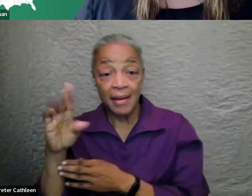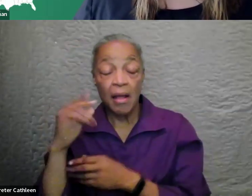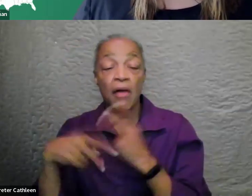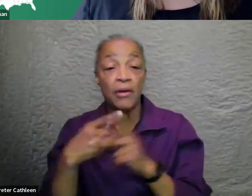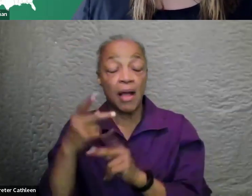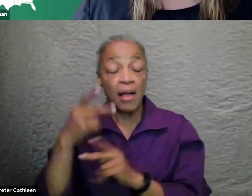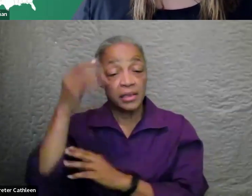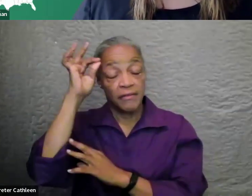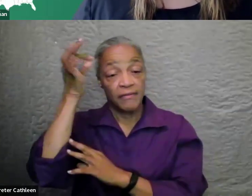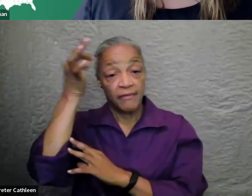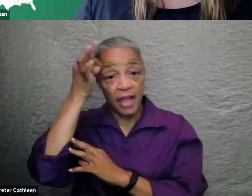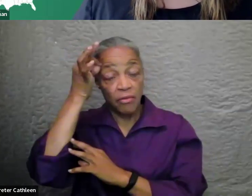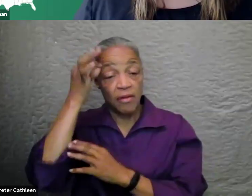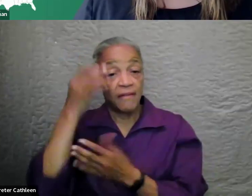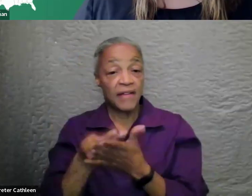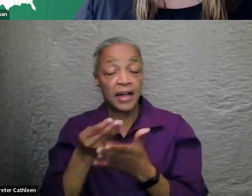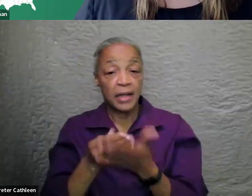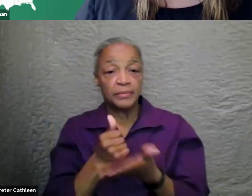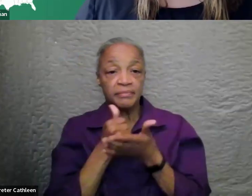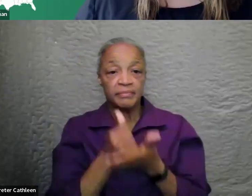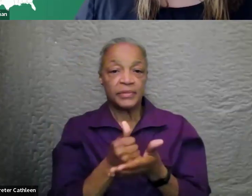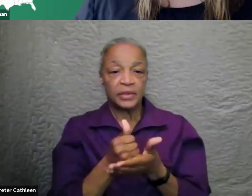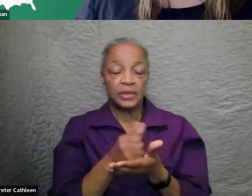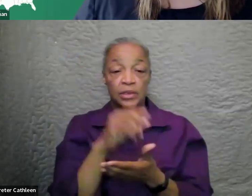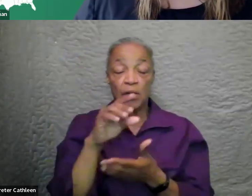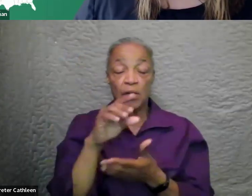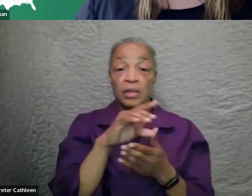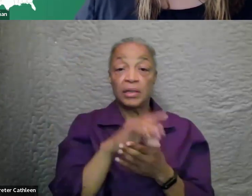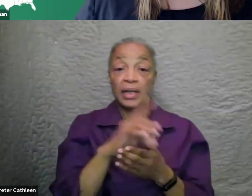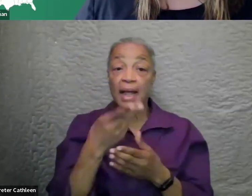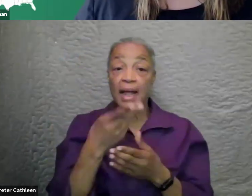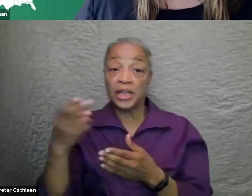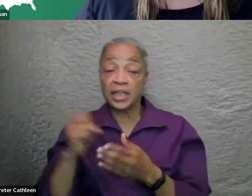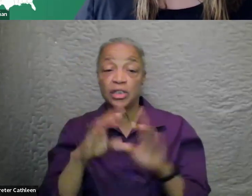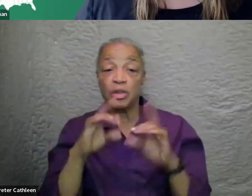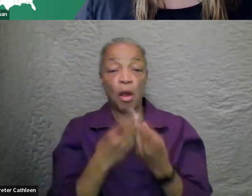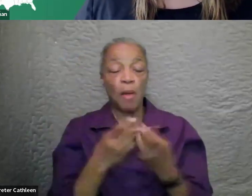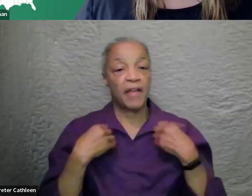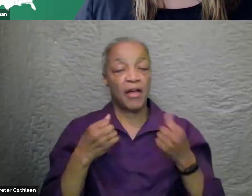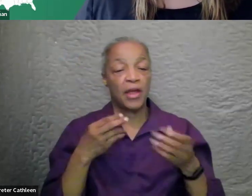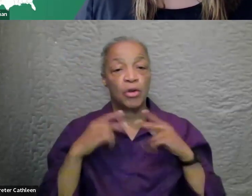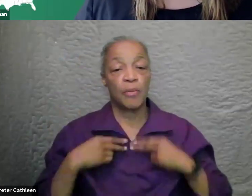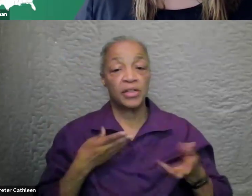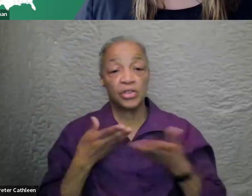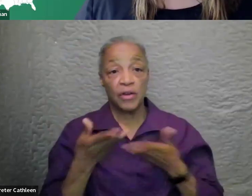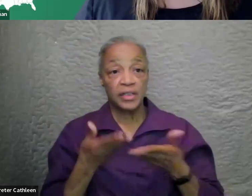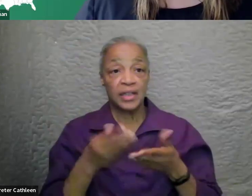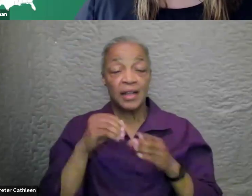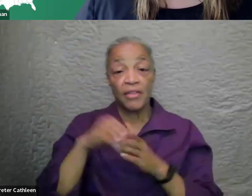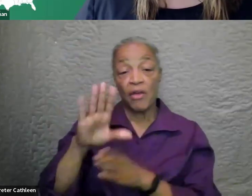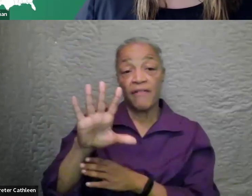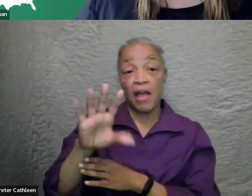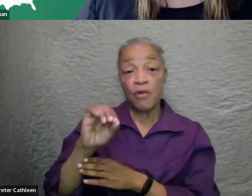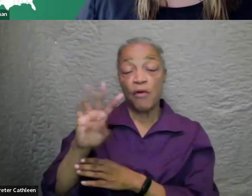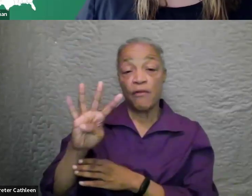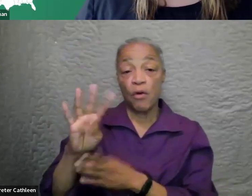financial assistance. And so the Department of Health and Human Services in their 504 regulations has also requirements